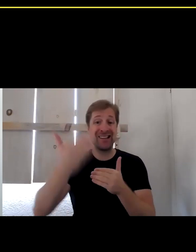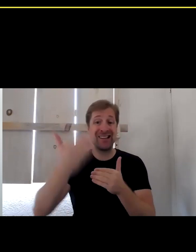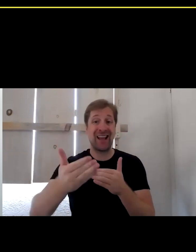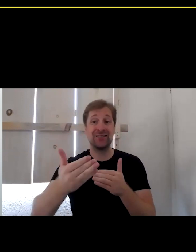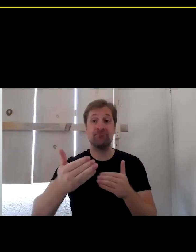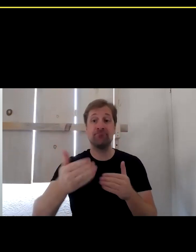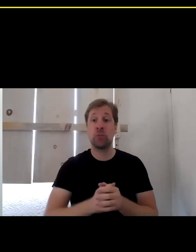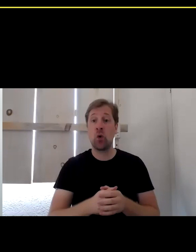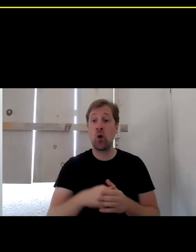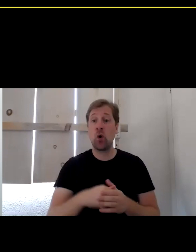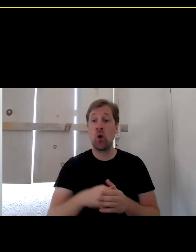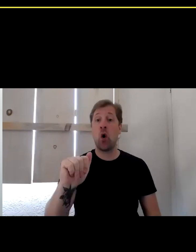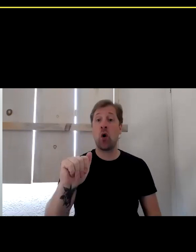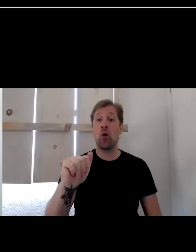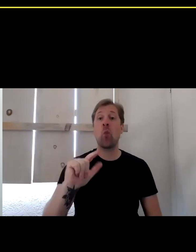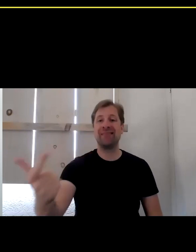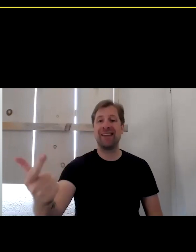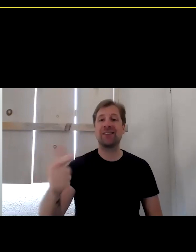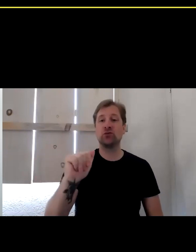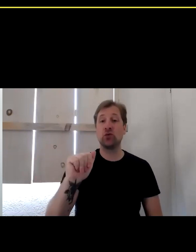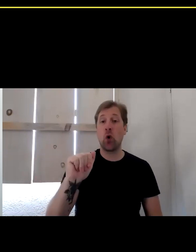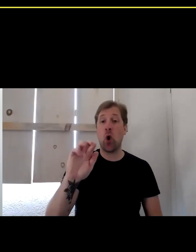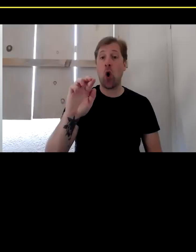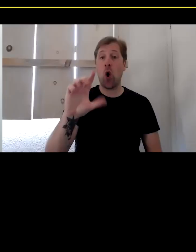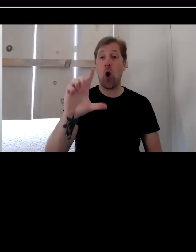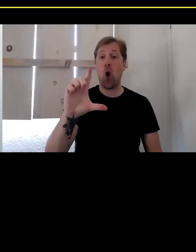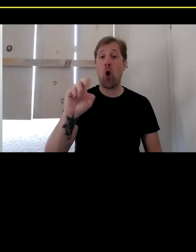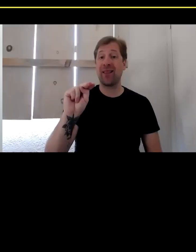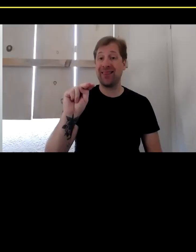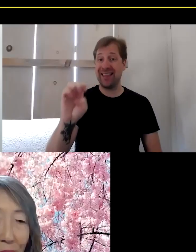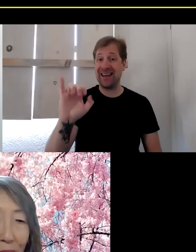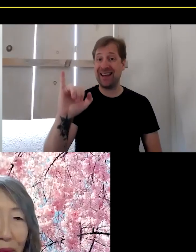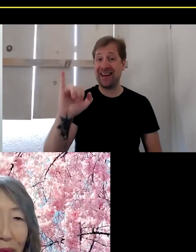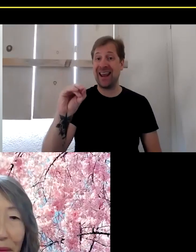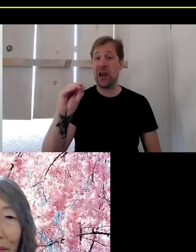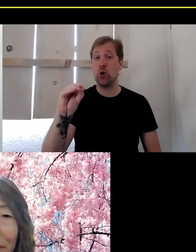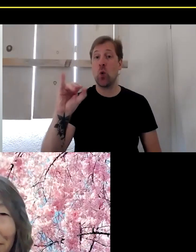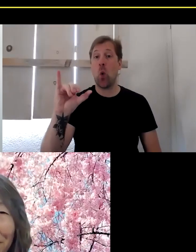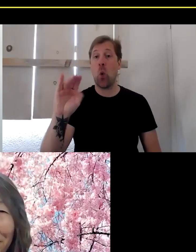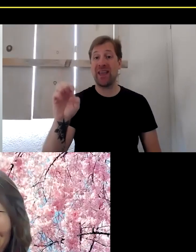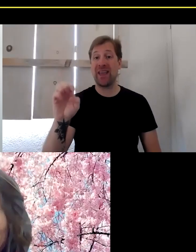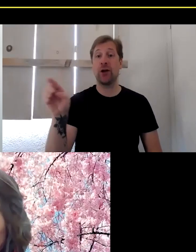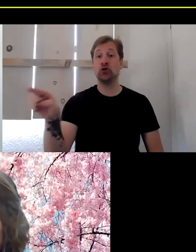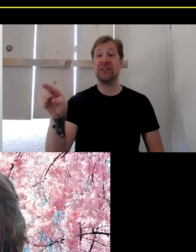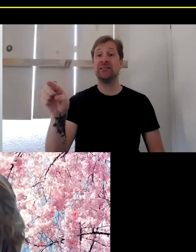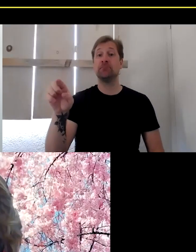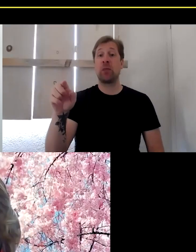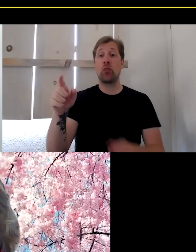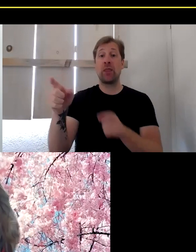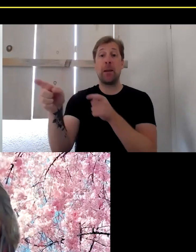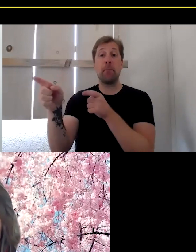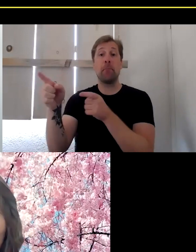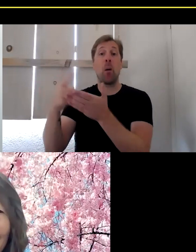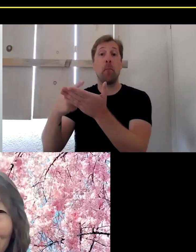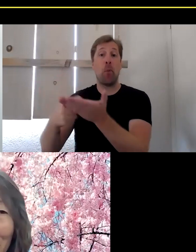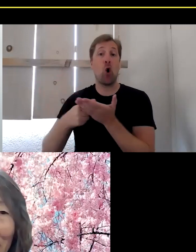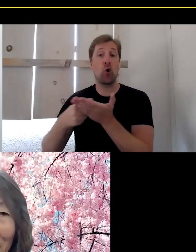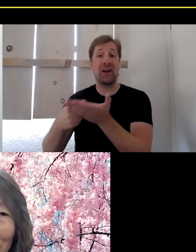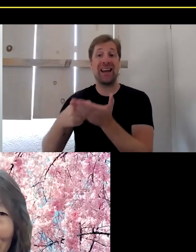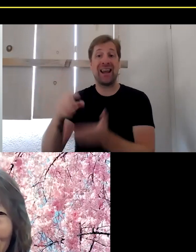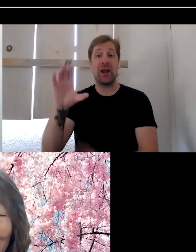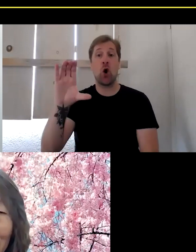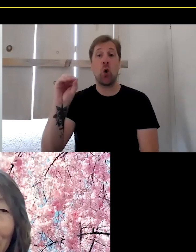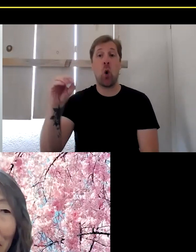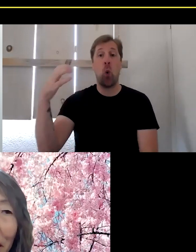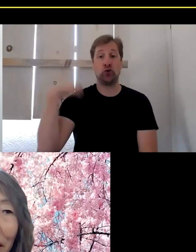have Arlene Inoue, UTLA's bargaining co-chair, give an overview and highlights of the